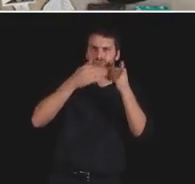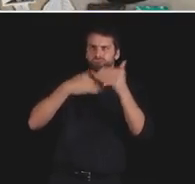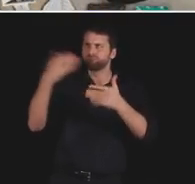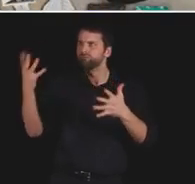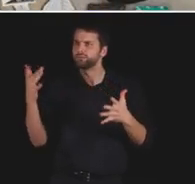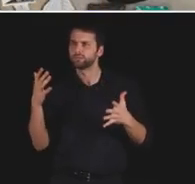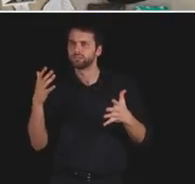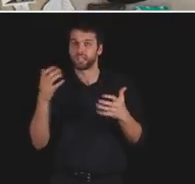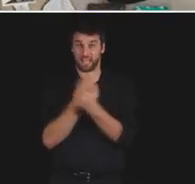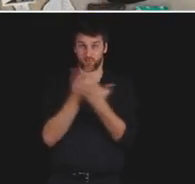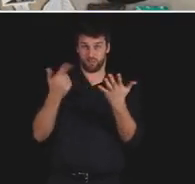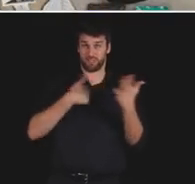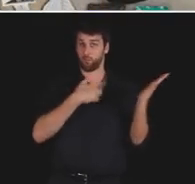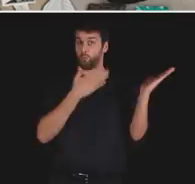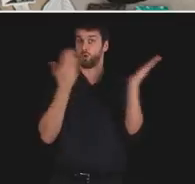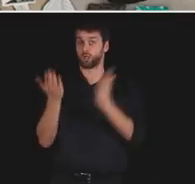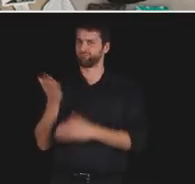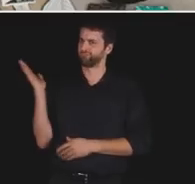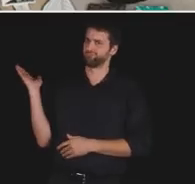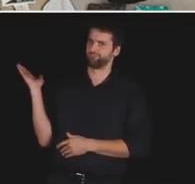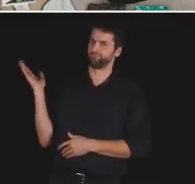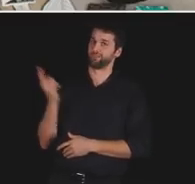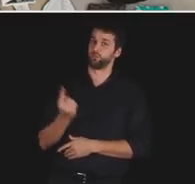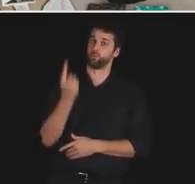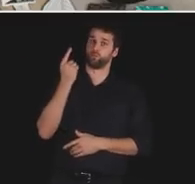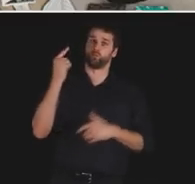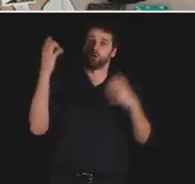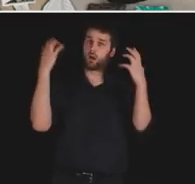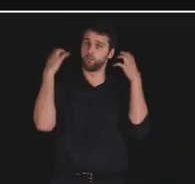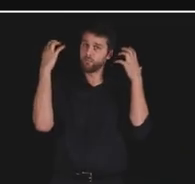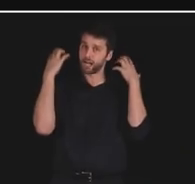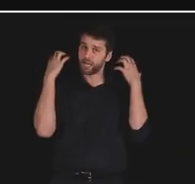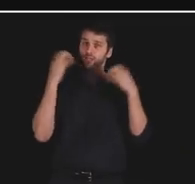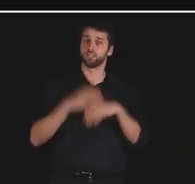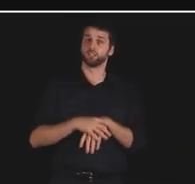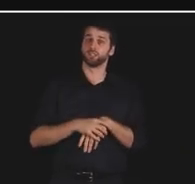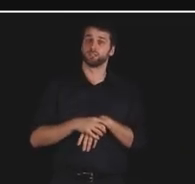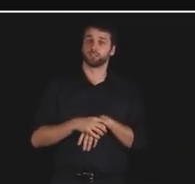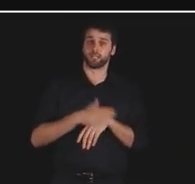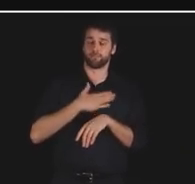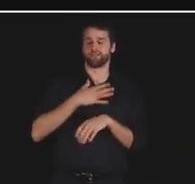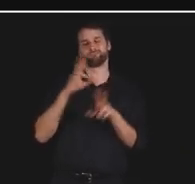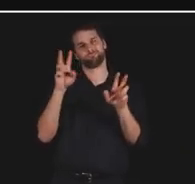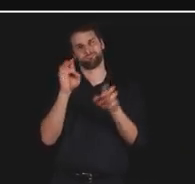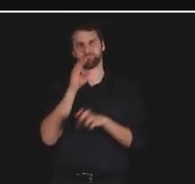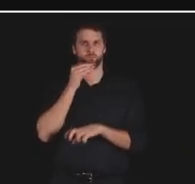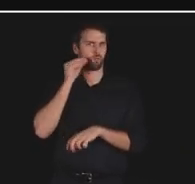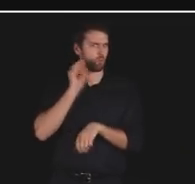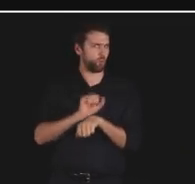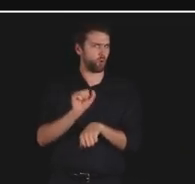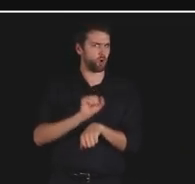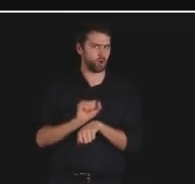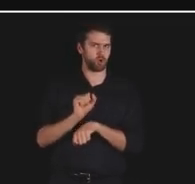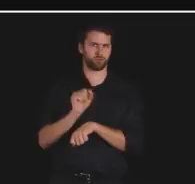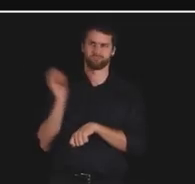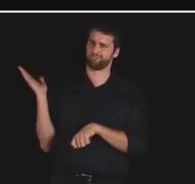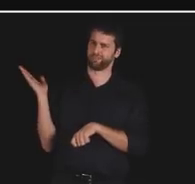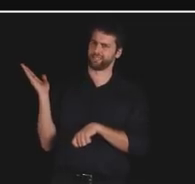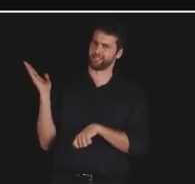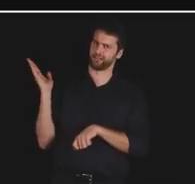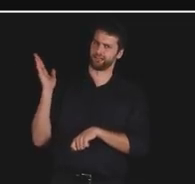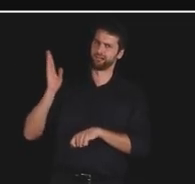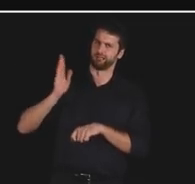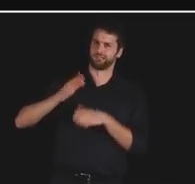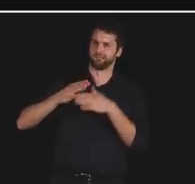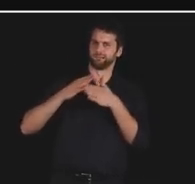I took for a year of traveling the world in one carry-on backpack. And doing my homework, this is just some of the field guides covering